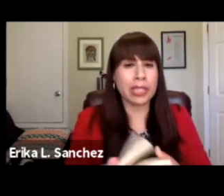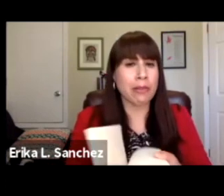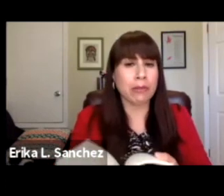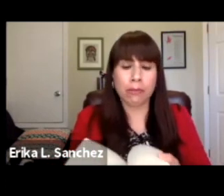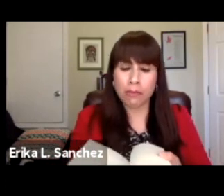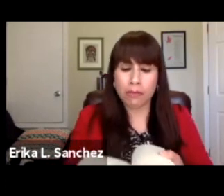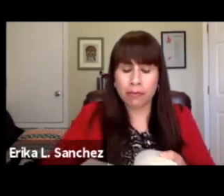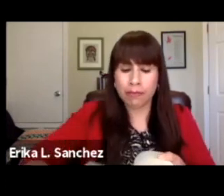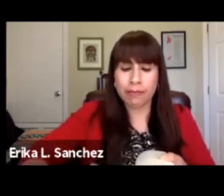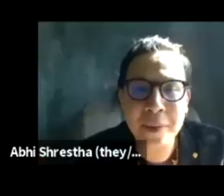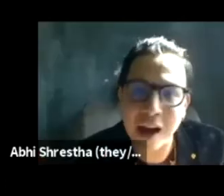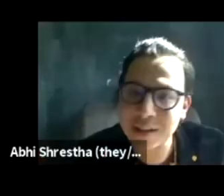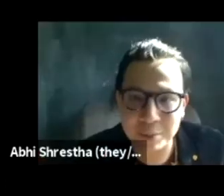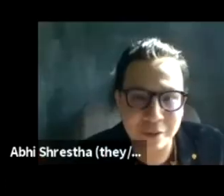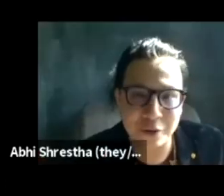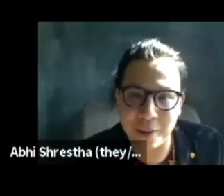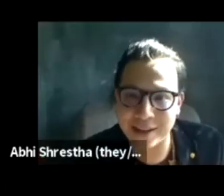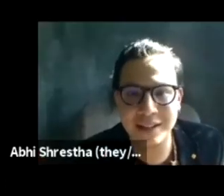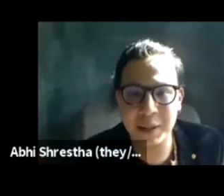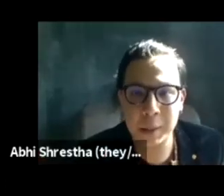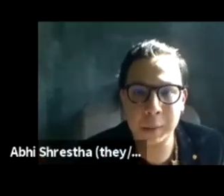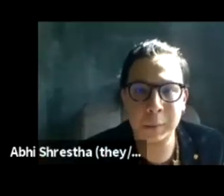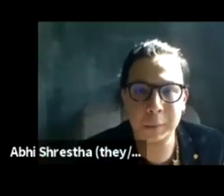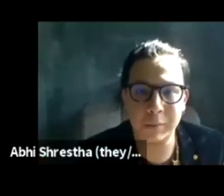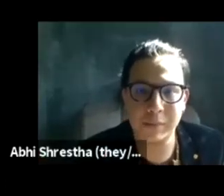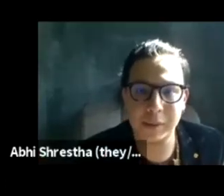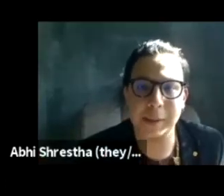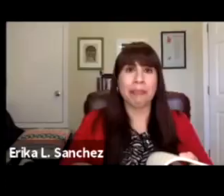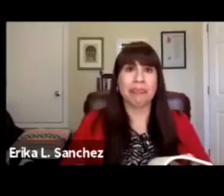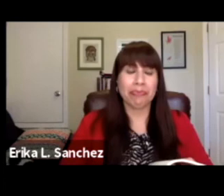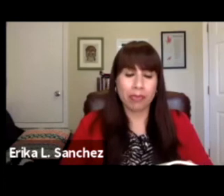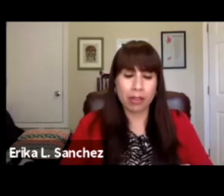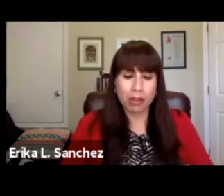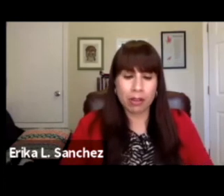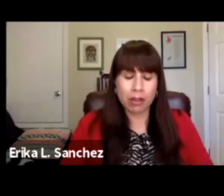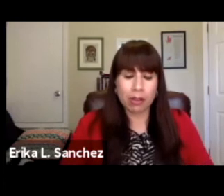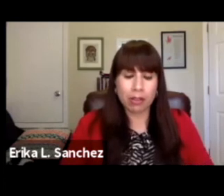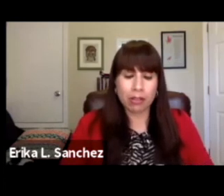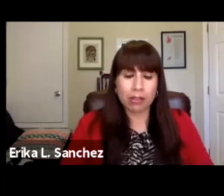read it out loud? That would be awesome if you wouldn't mind. Oh, yeah, sure. Okay.